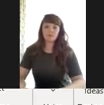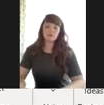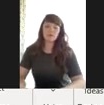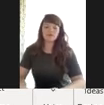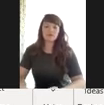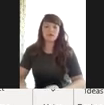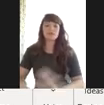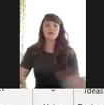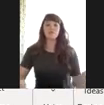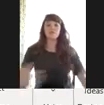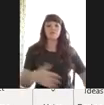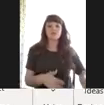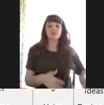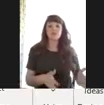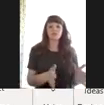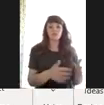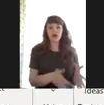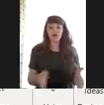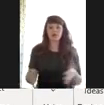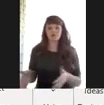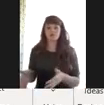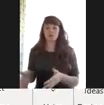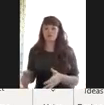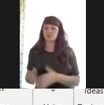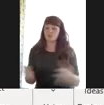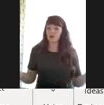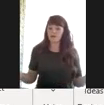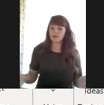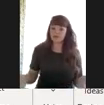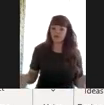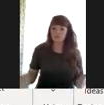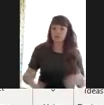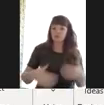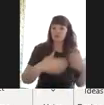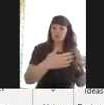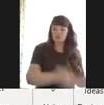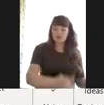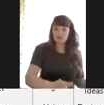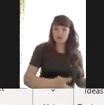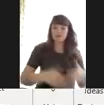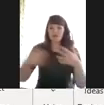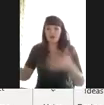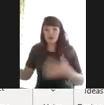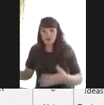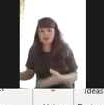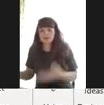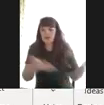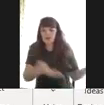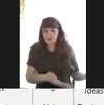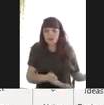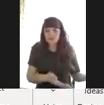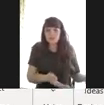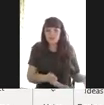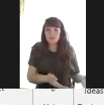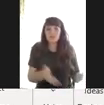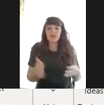problem. Okay. So while we were still helpless, so while we were still unsaved, uncleansed,